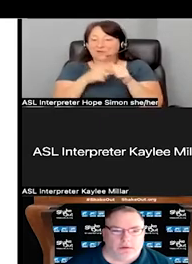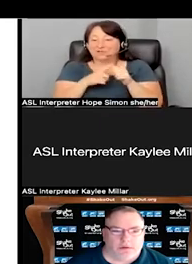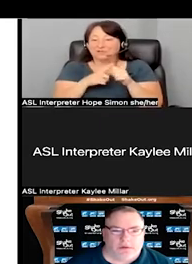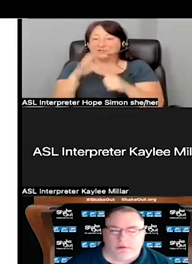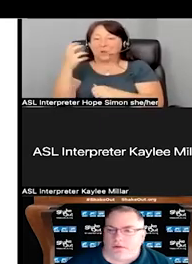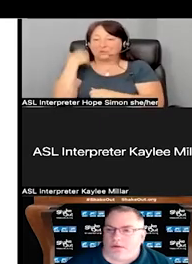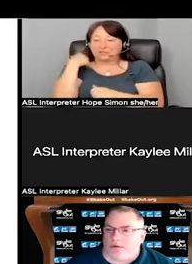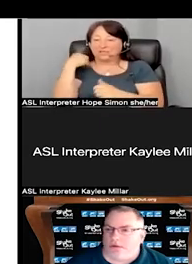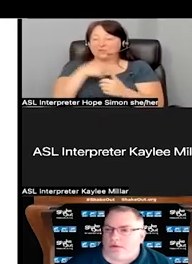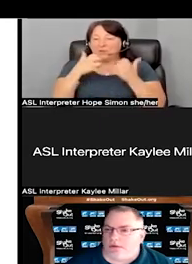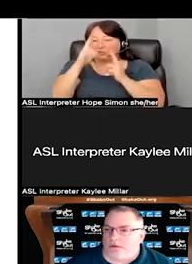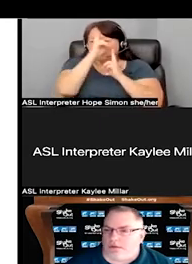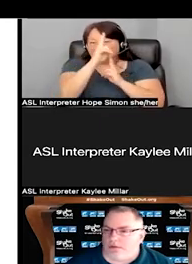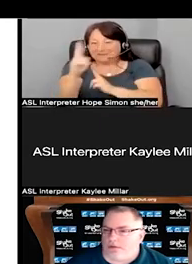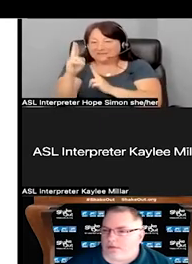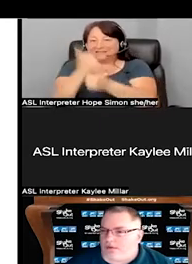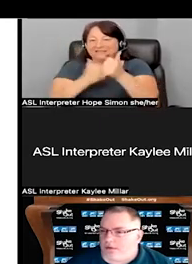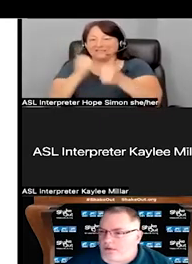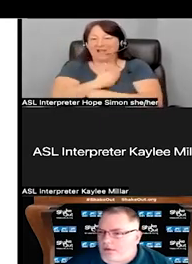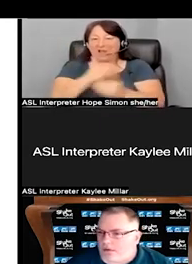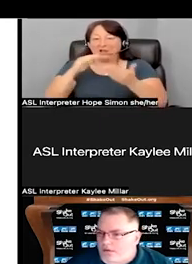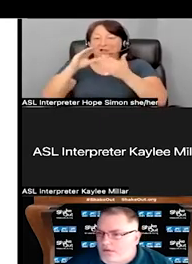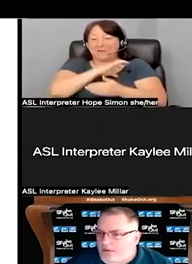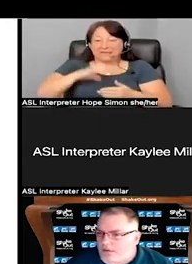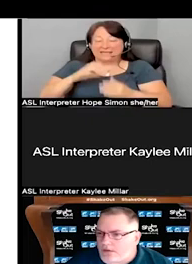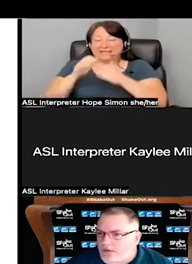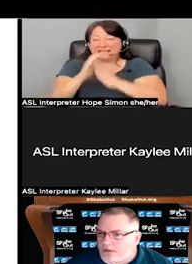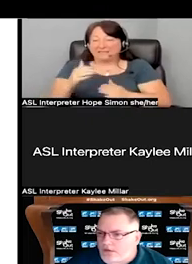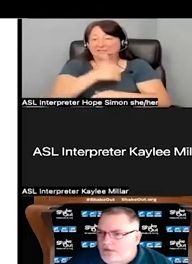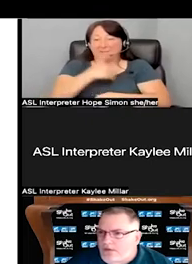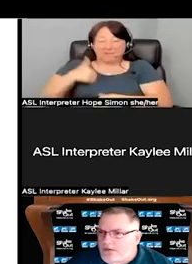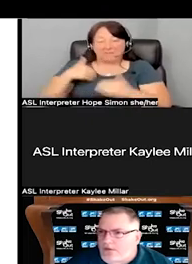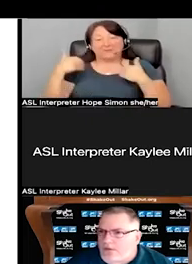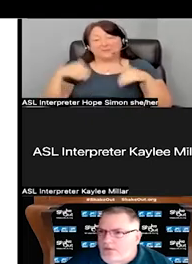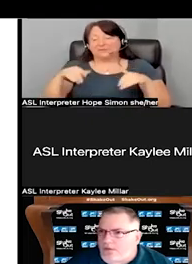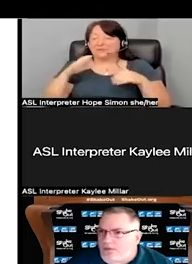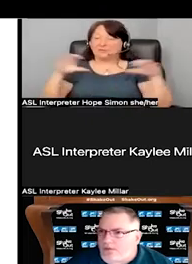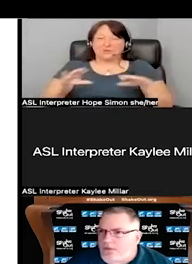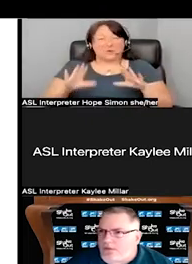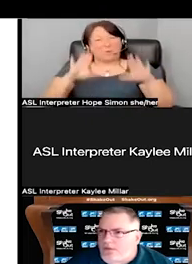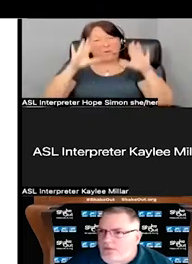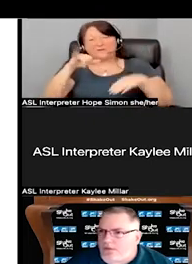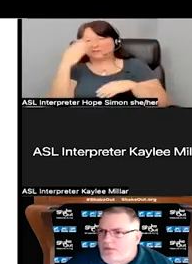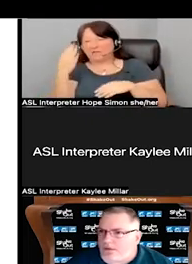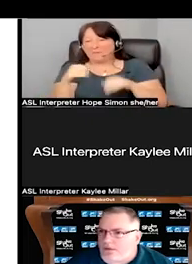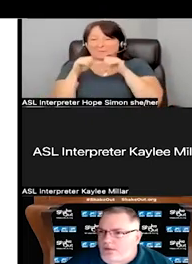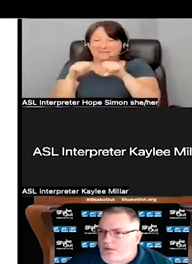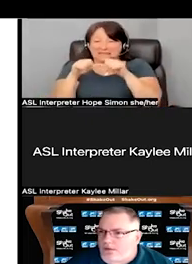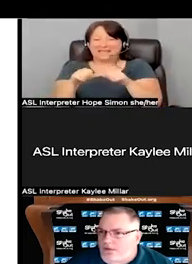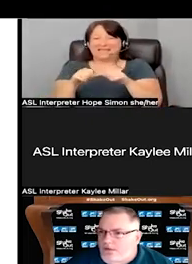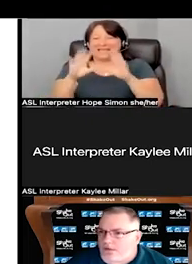we want to acknowledge each of our committee leaders and committee members for the excellent job that they are doing maintaining and providing the